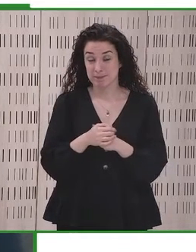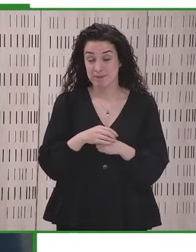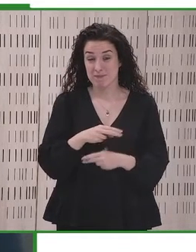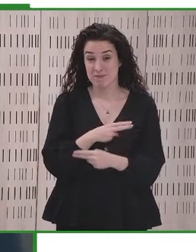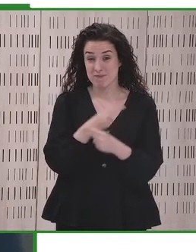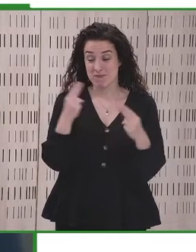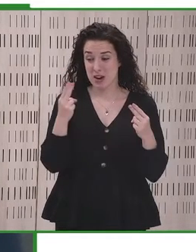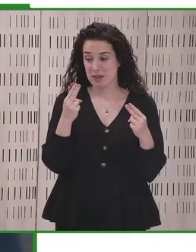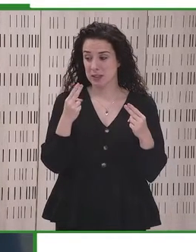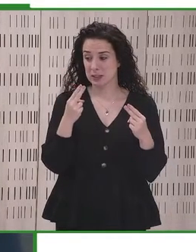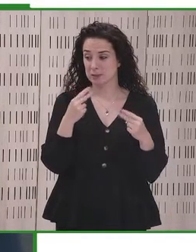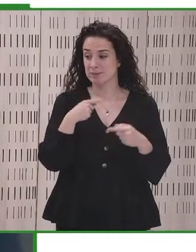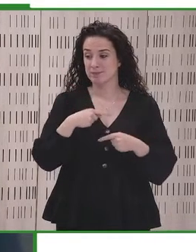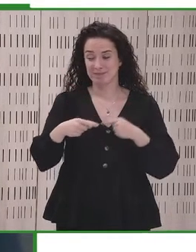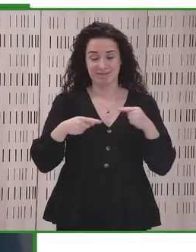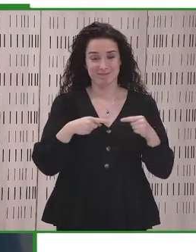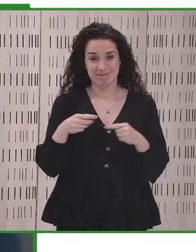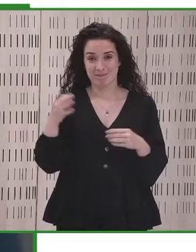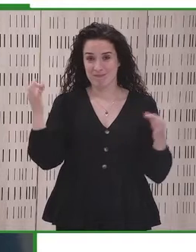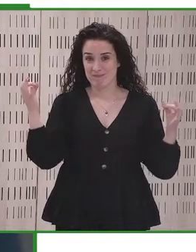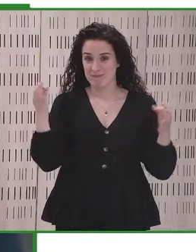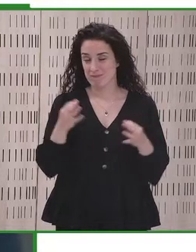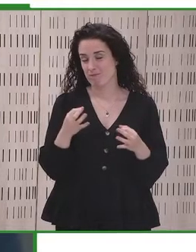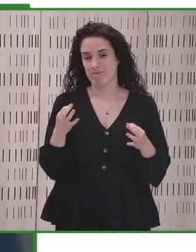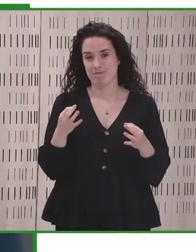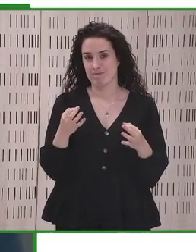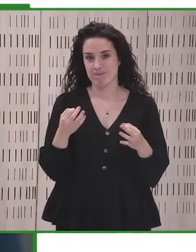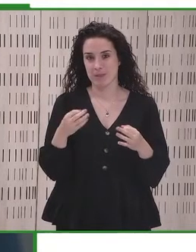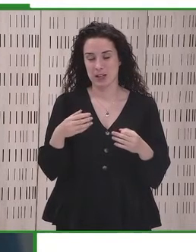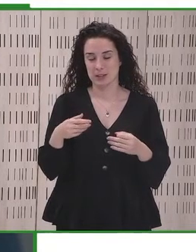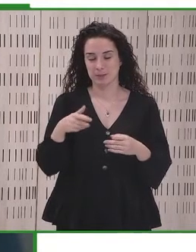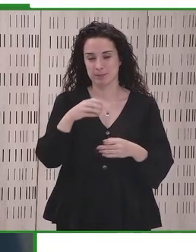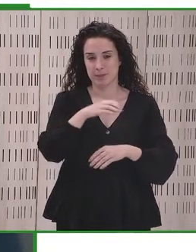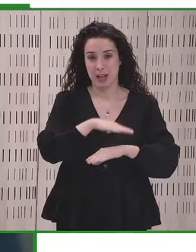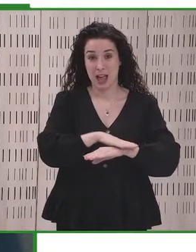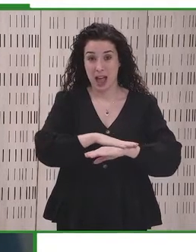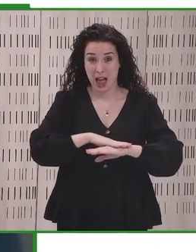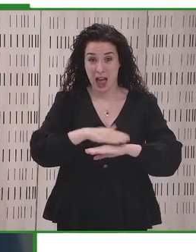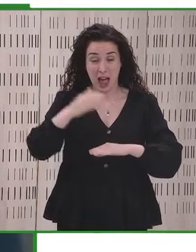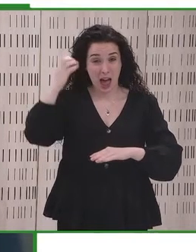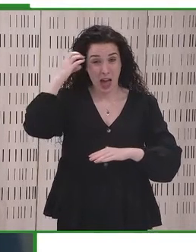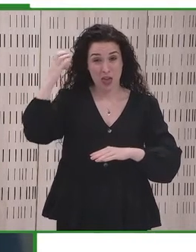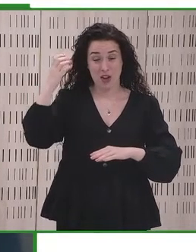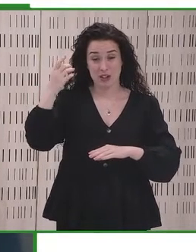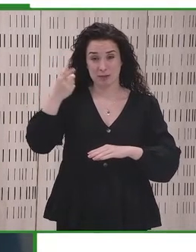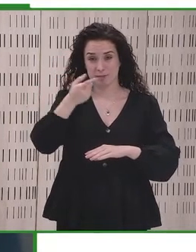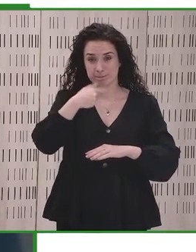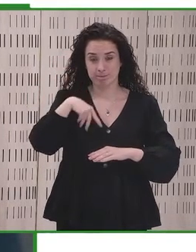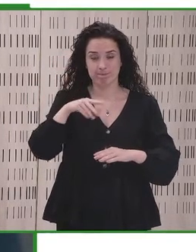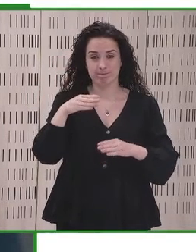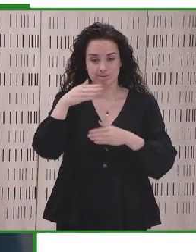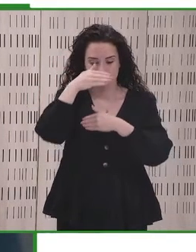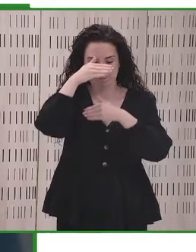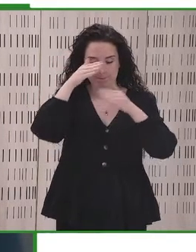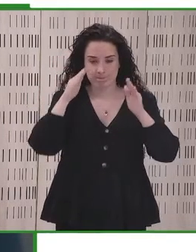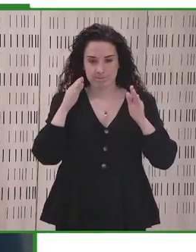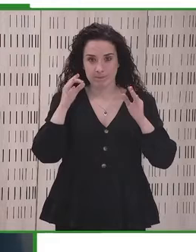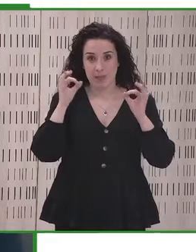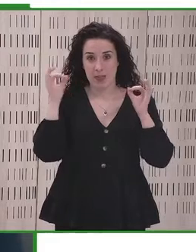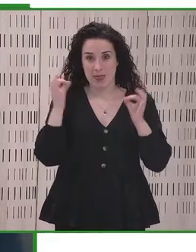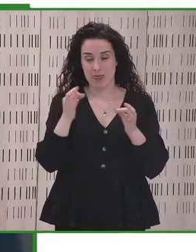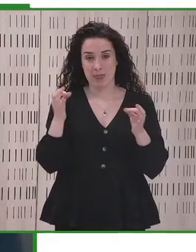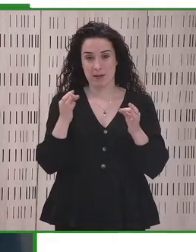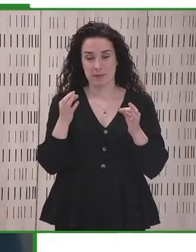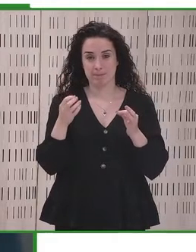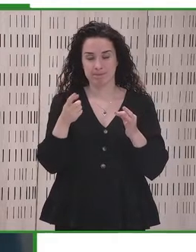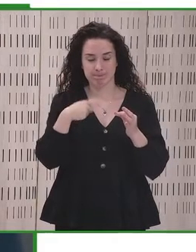directly related to the directives of public purchases. And they establish